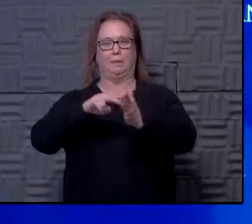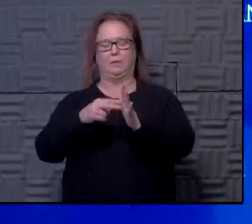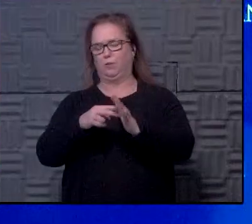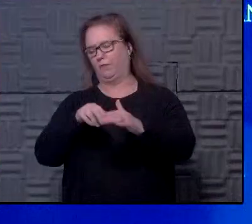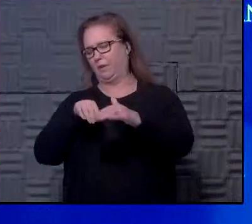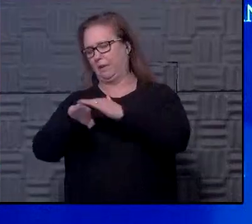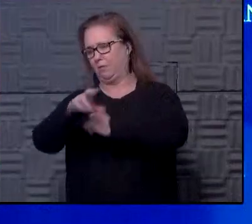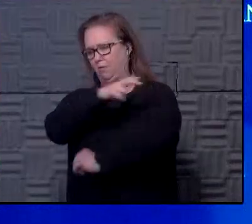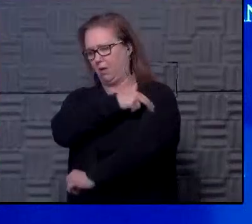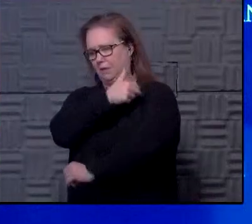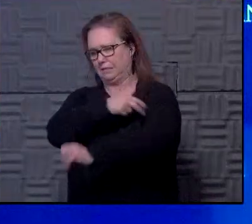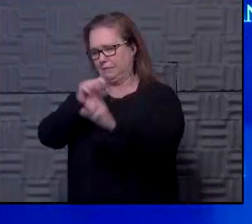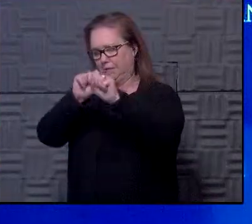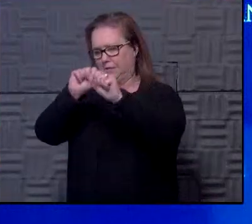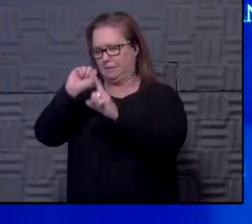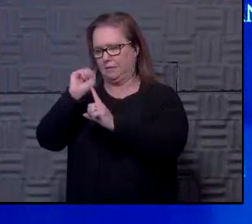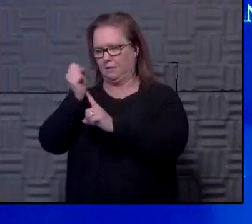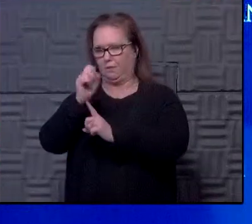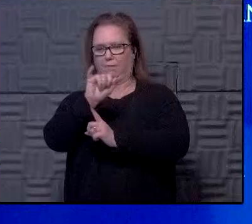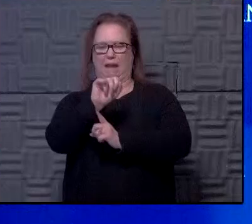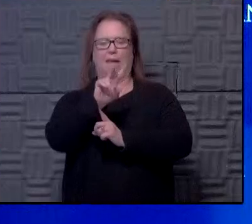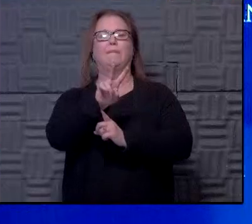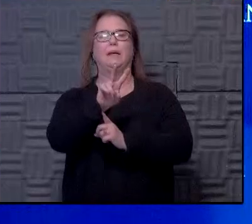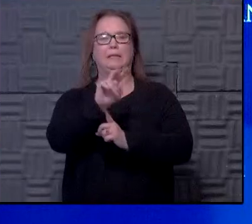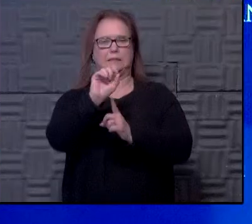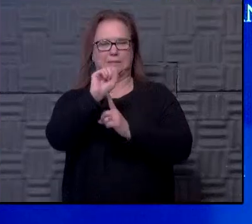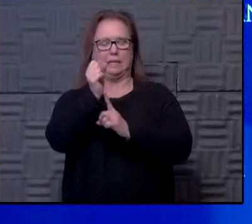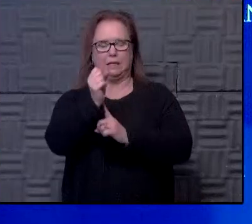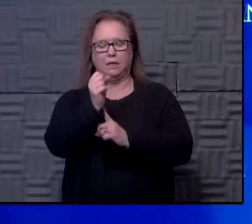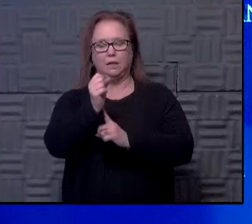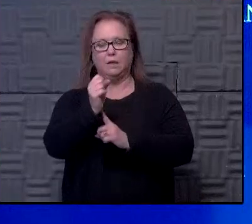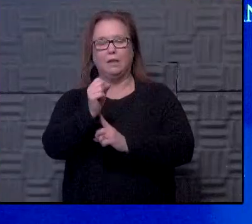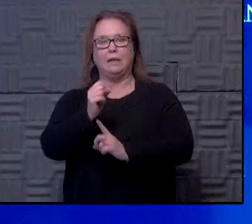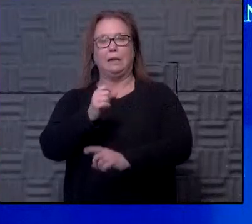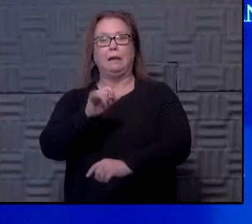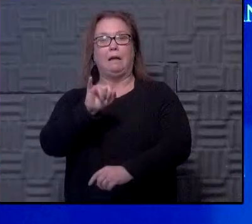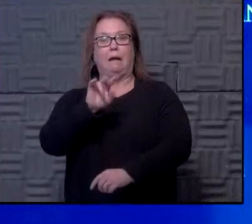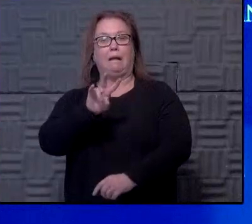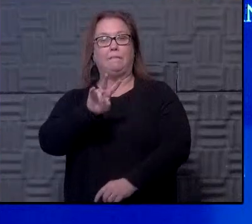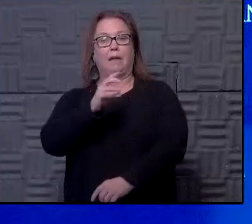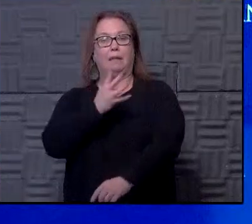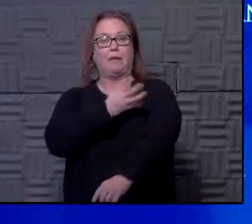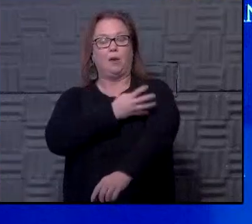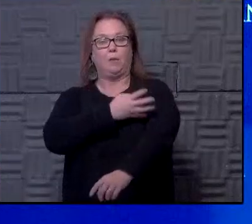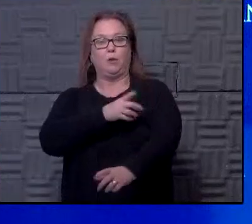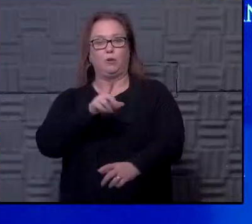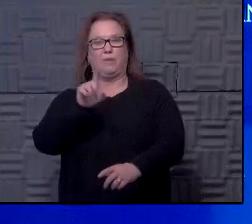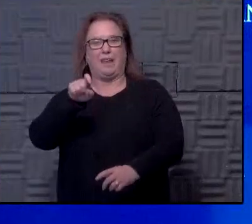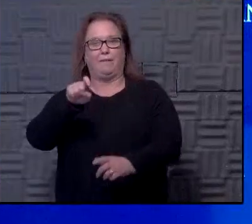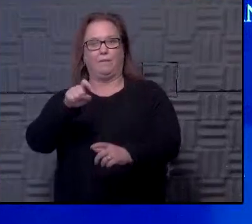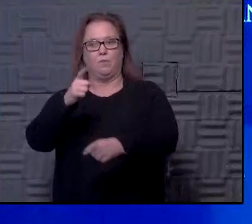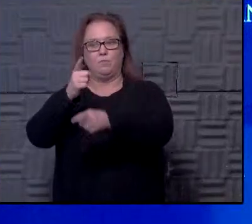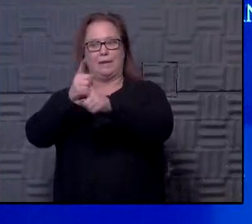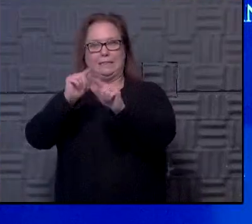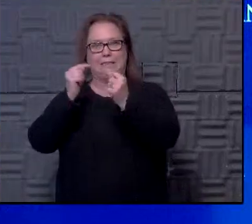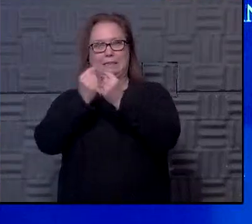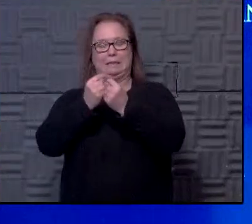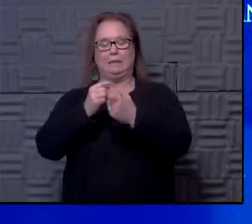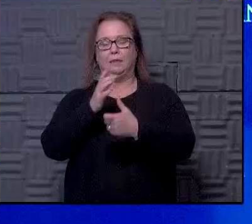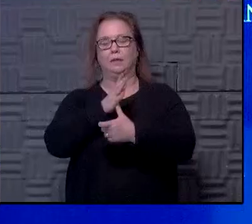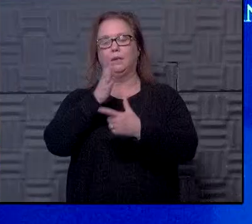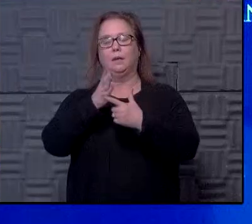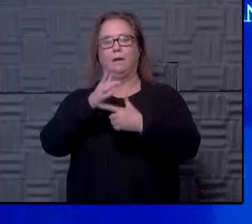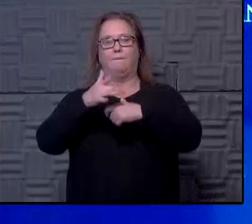a hospital setting or a IV setting to get IV therapy. you have to actually have the right teams around, you have to